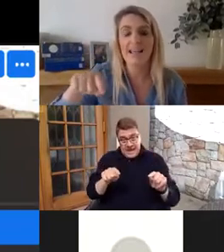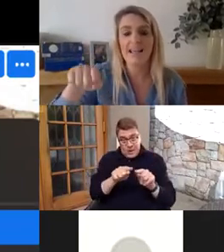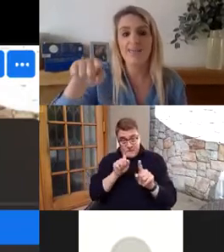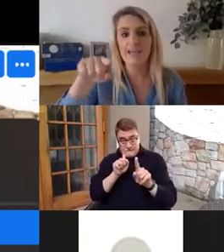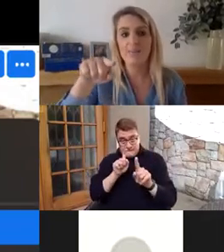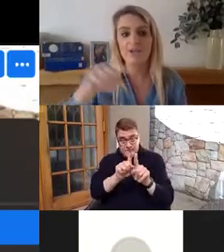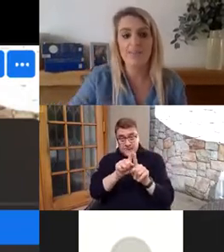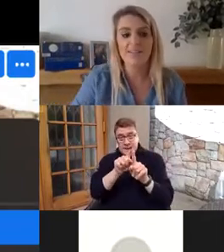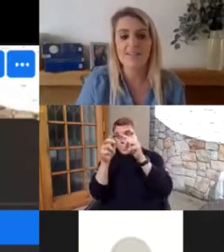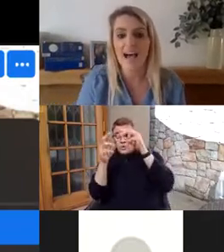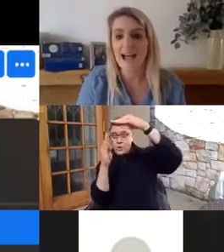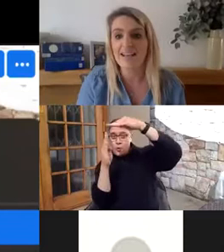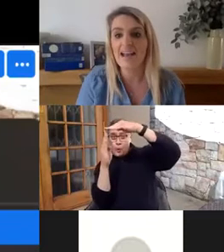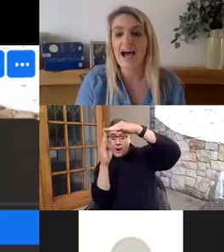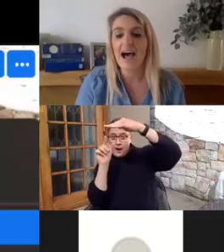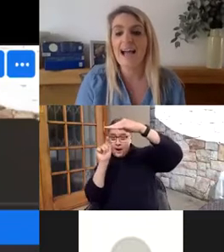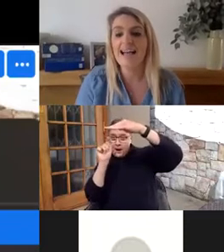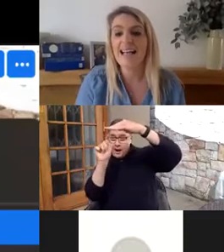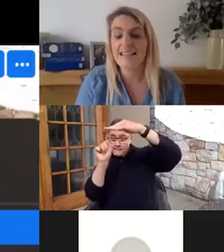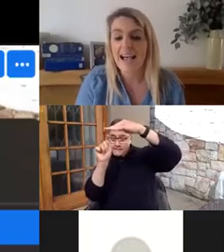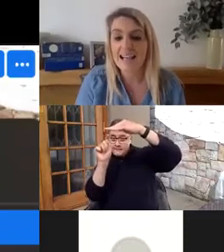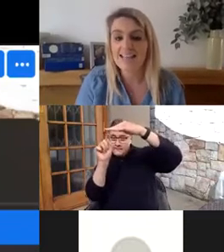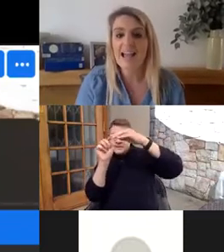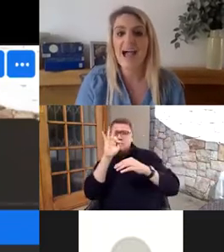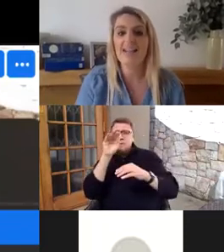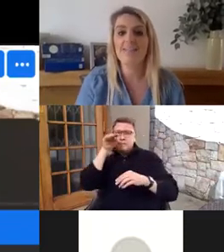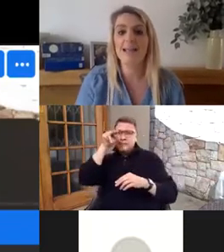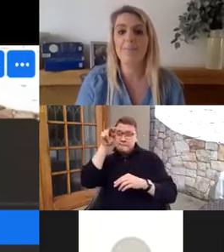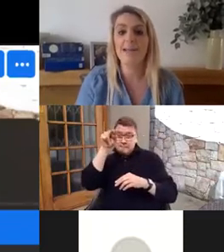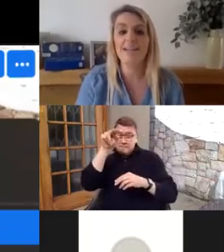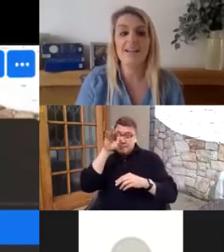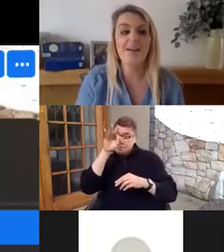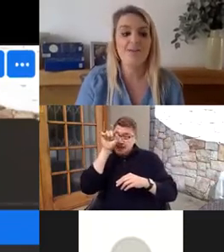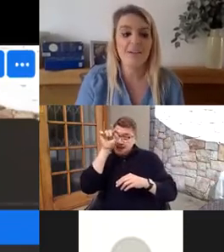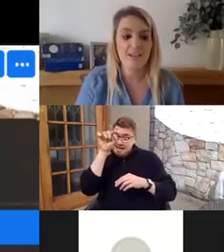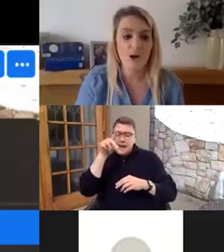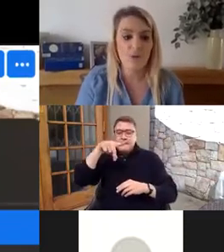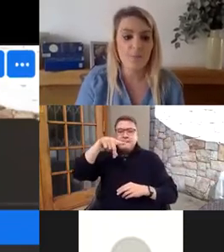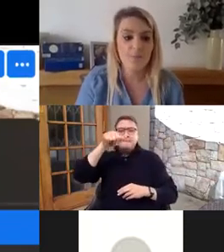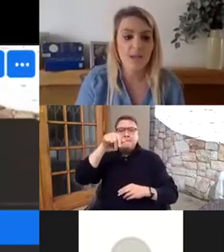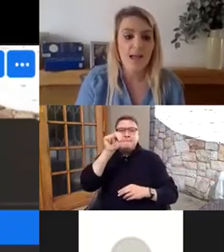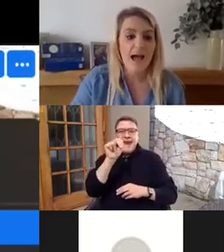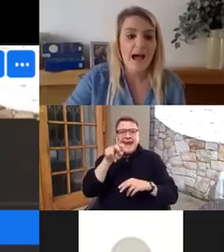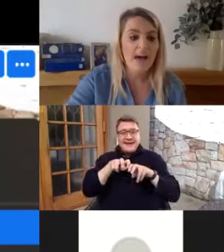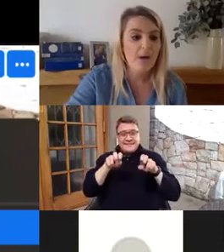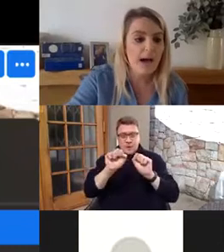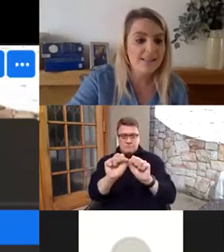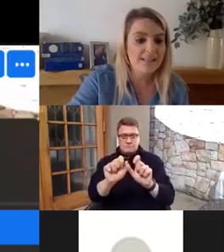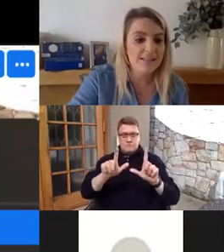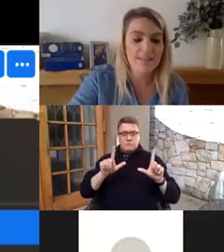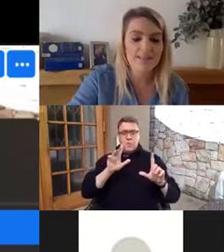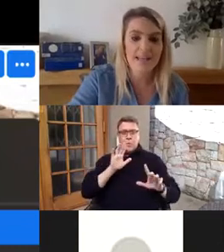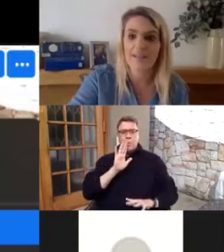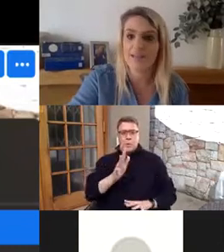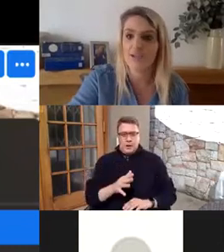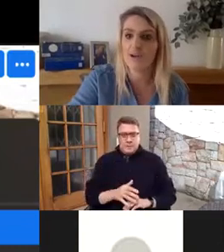see in the image on the slide. Click that and say pin video. I see